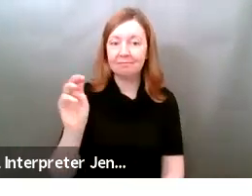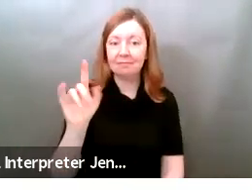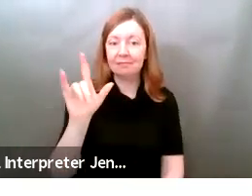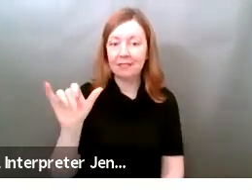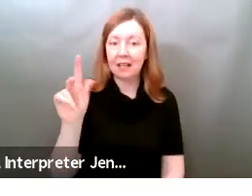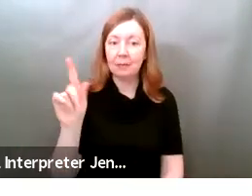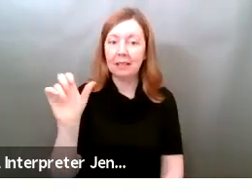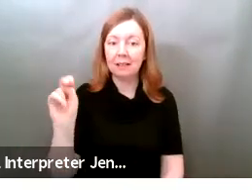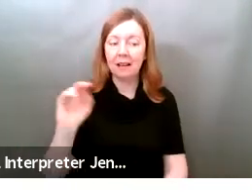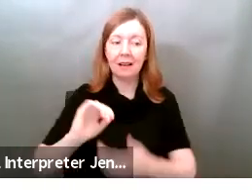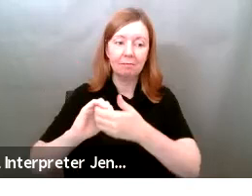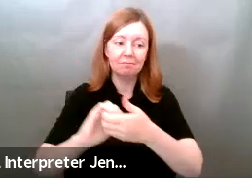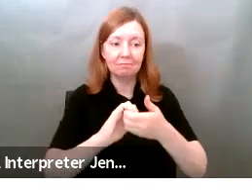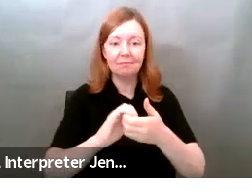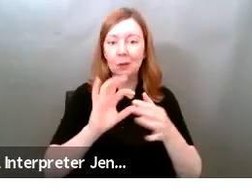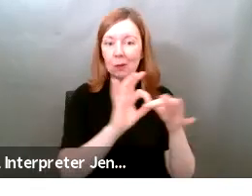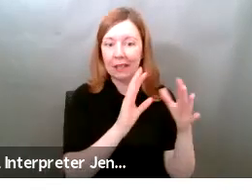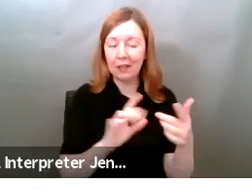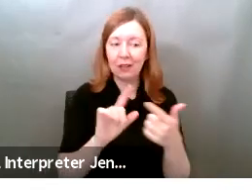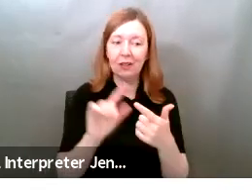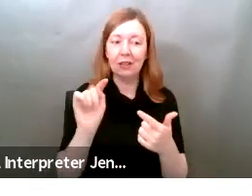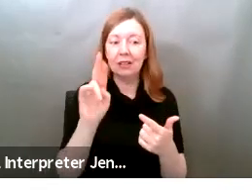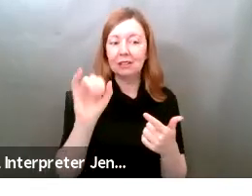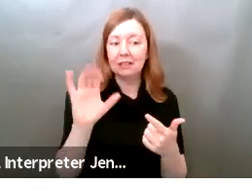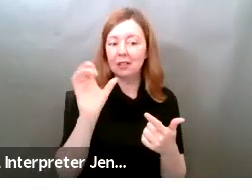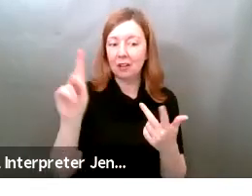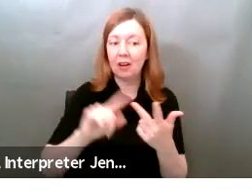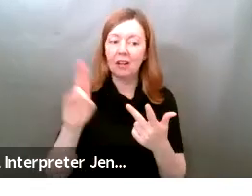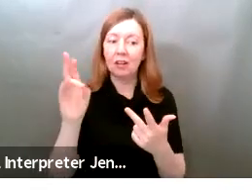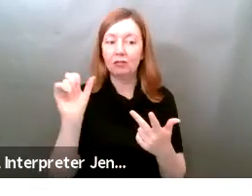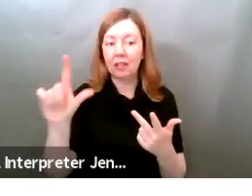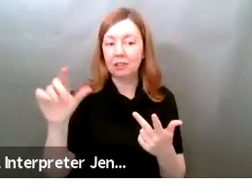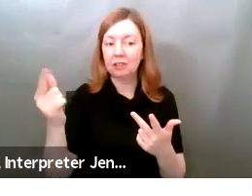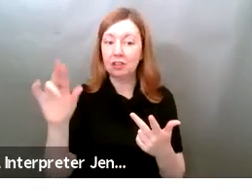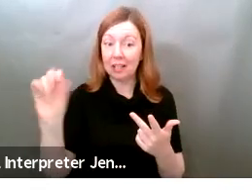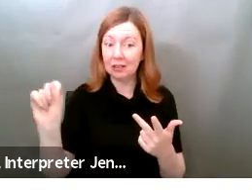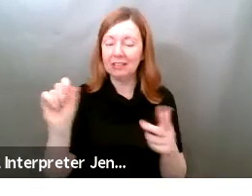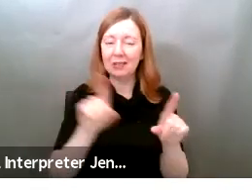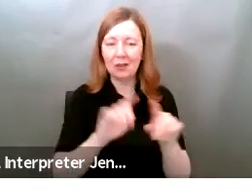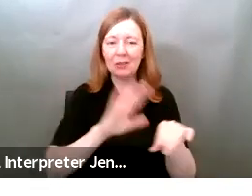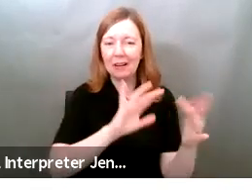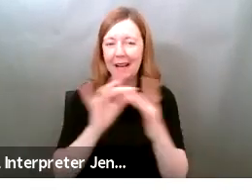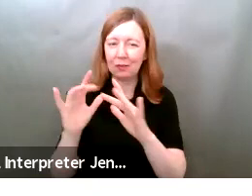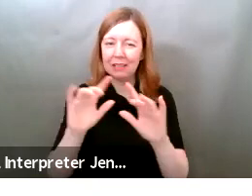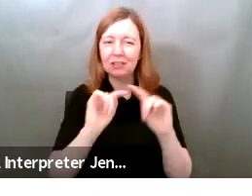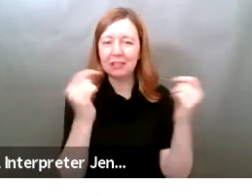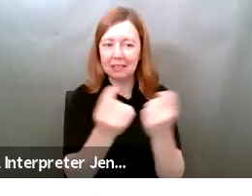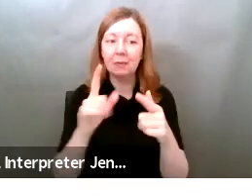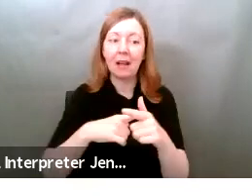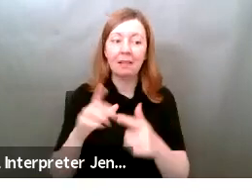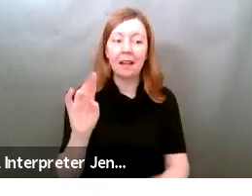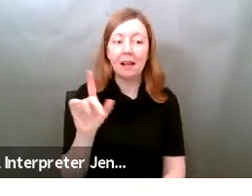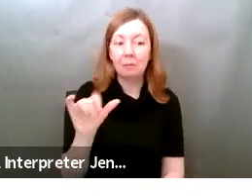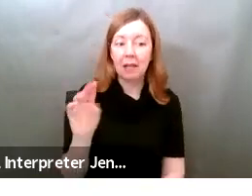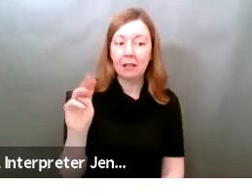the partnerships coordinator. Terry Clark and Rachel Giatris are also on the outreach team. And then we have Betty